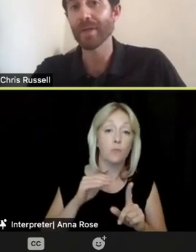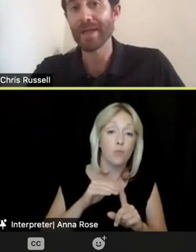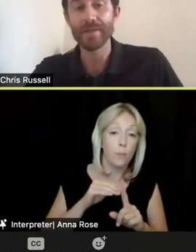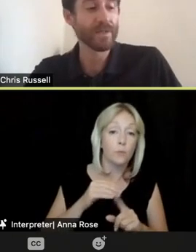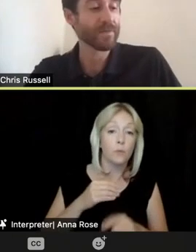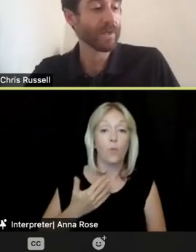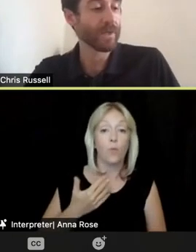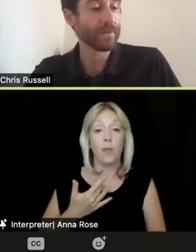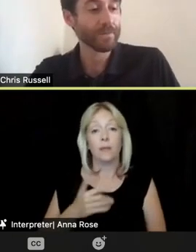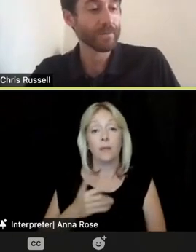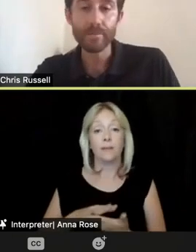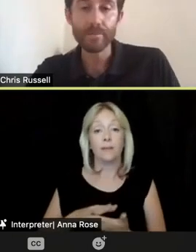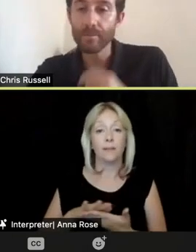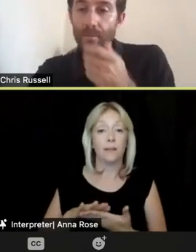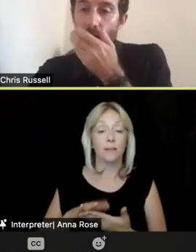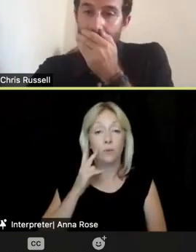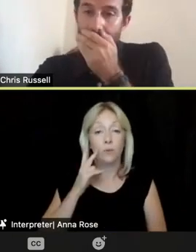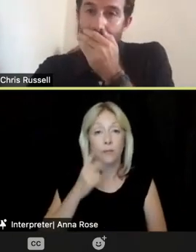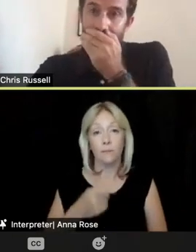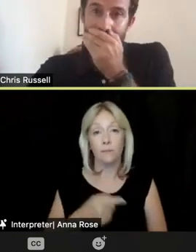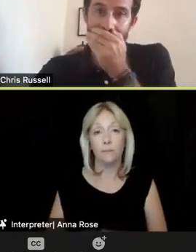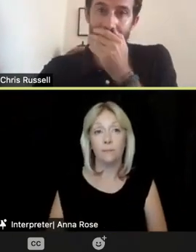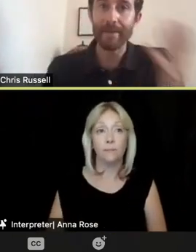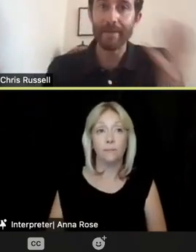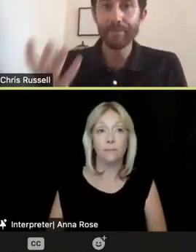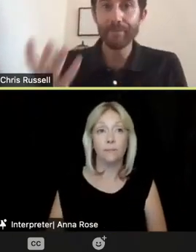time are really nice in this video.